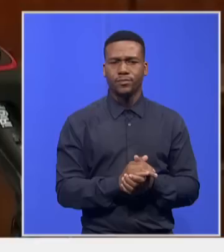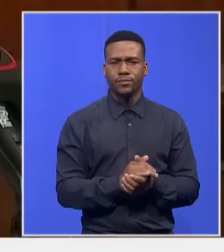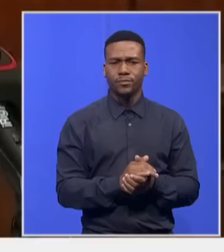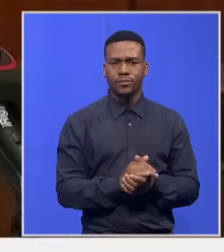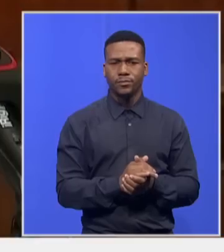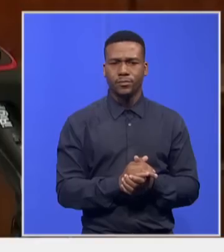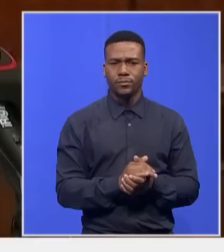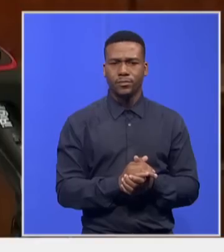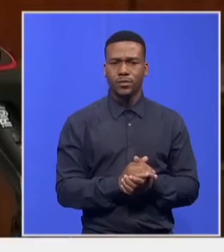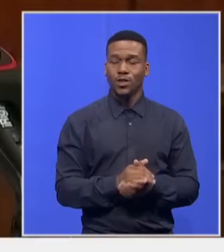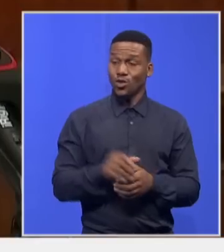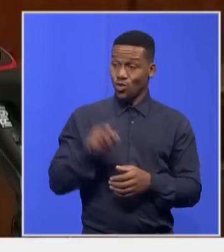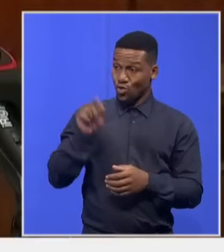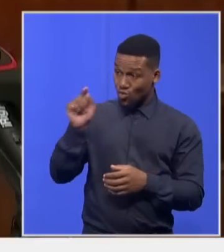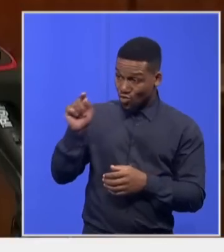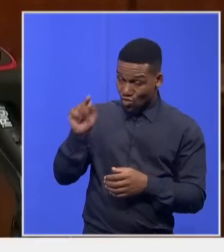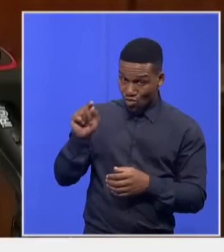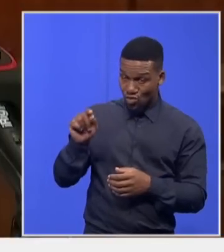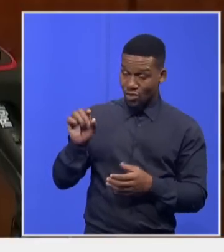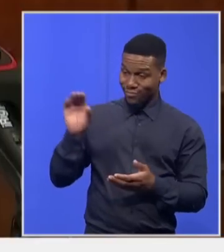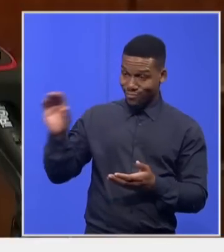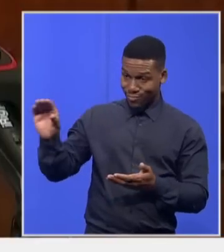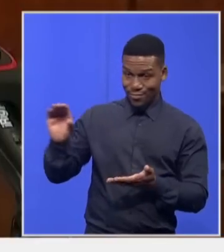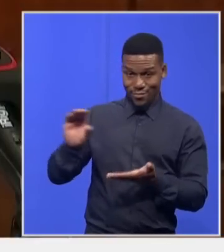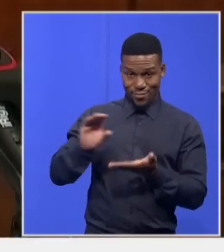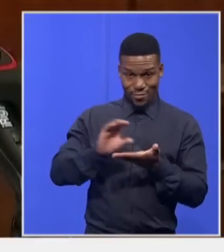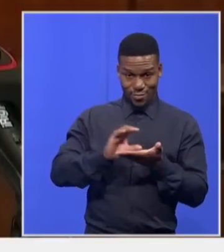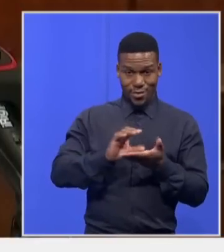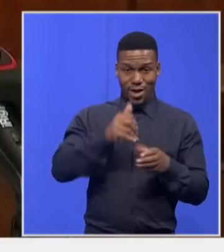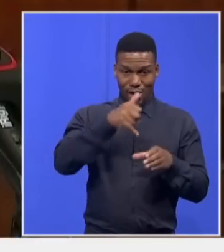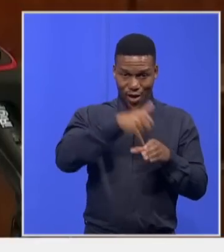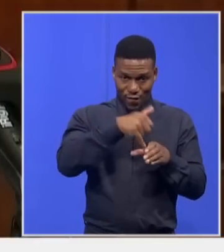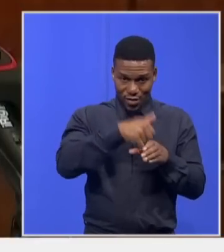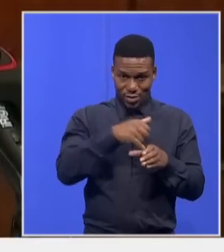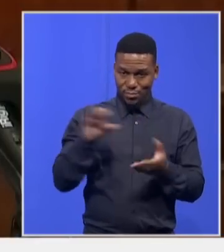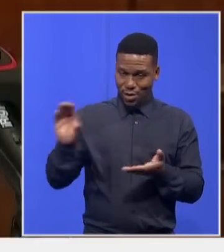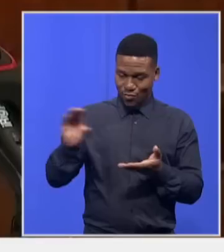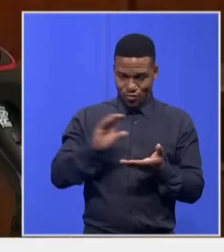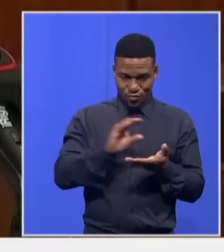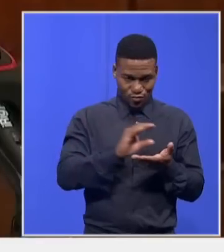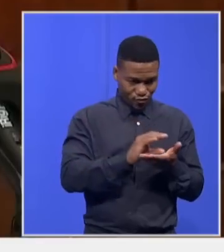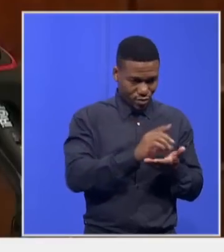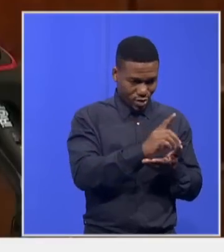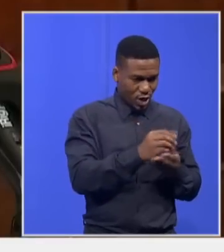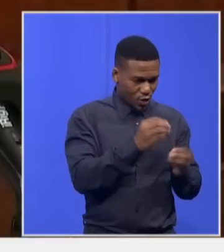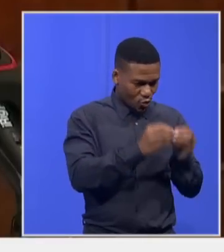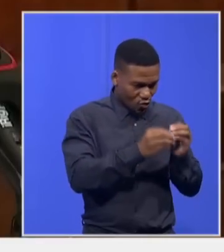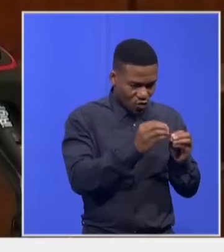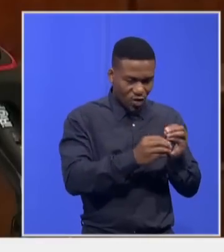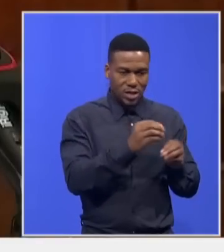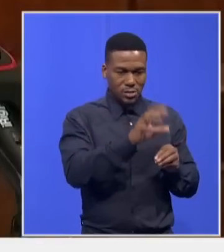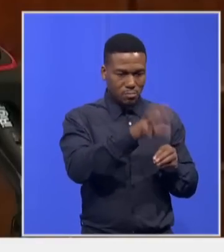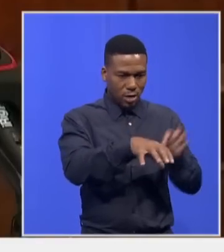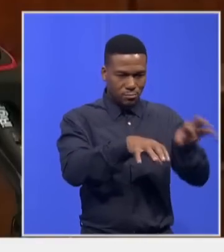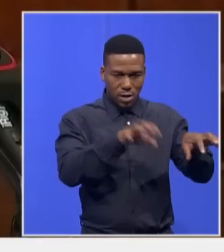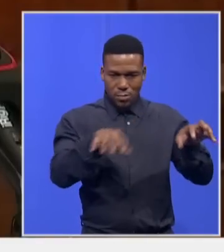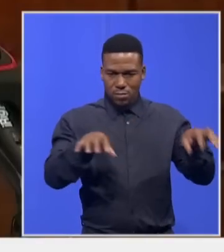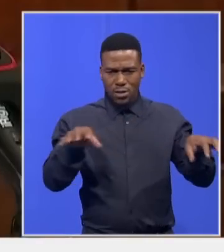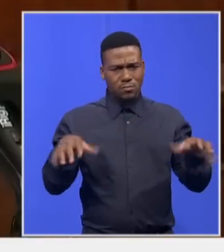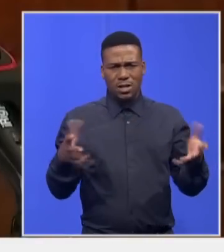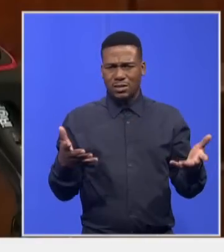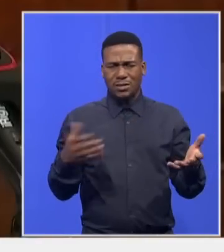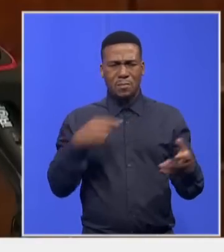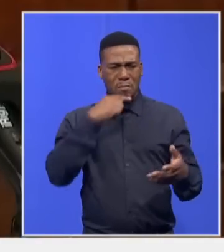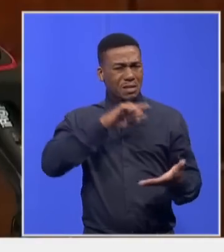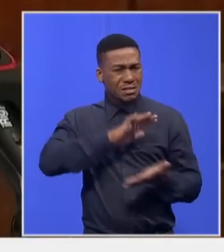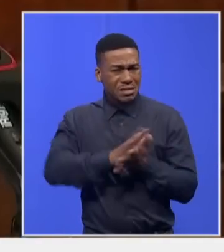You making investments in those cooling towers, refurbishing some of these plants, has nothing to do with the state of disaster.